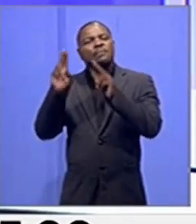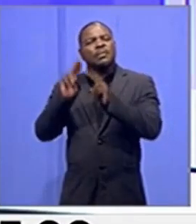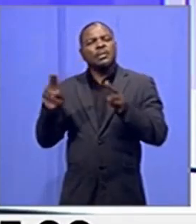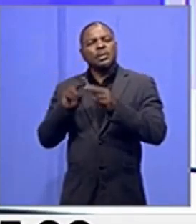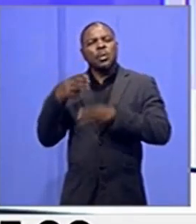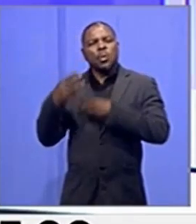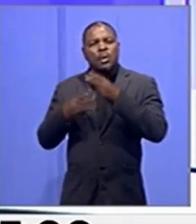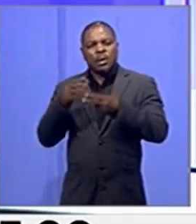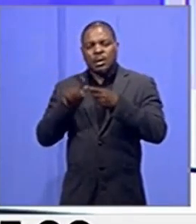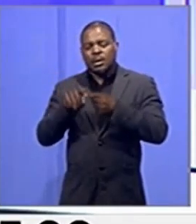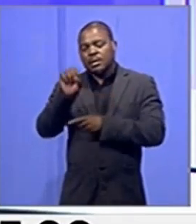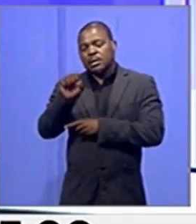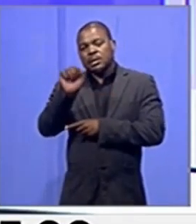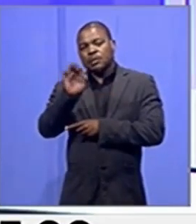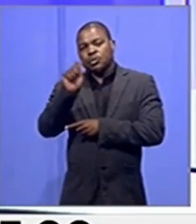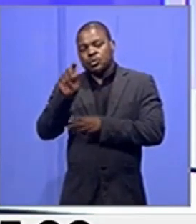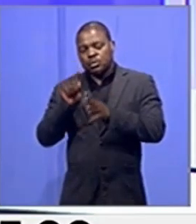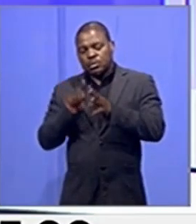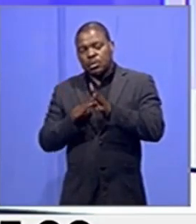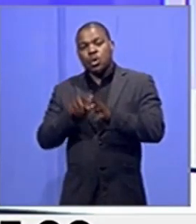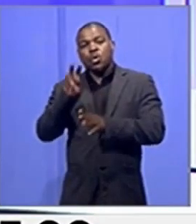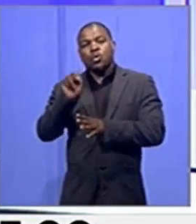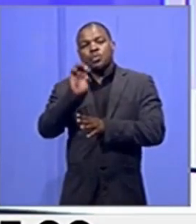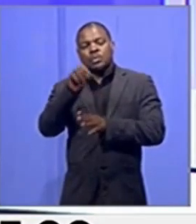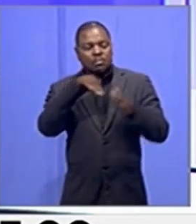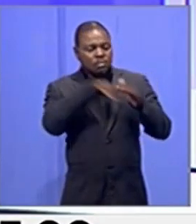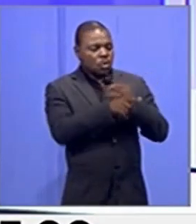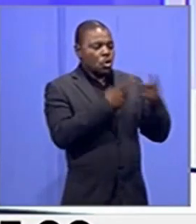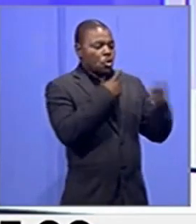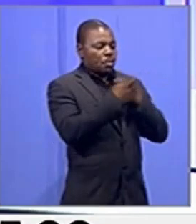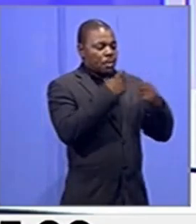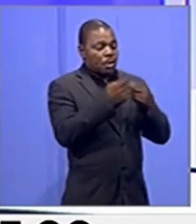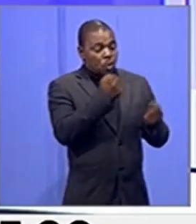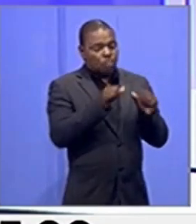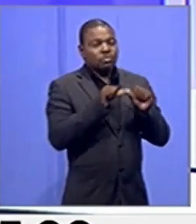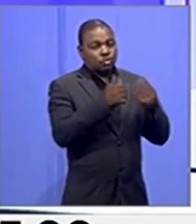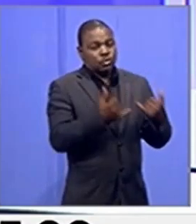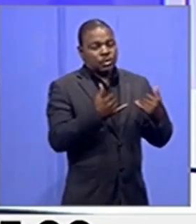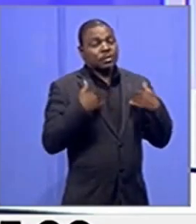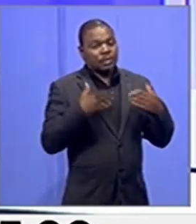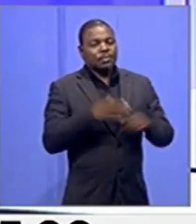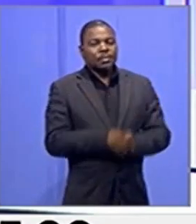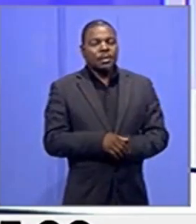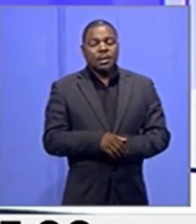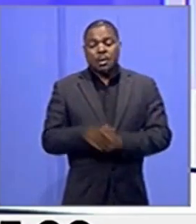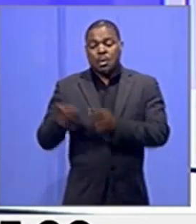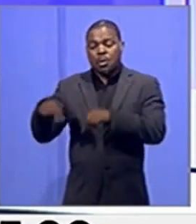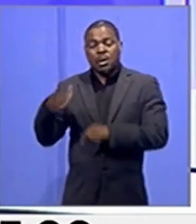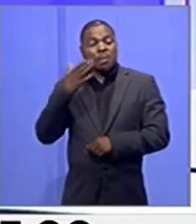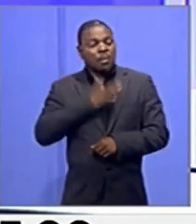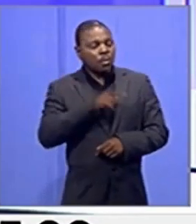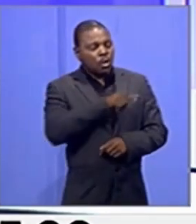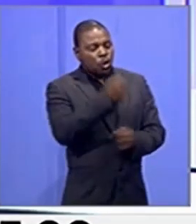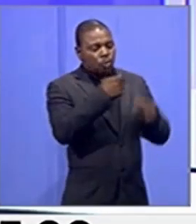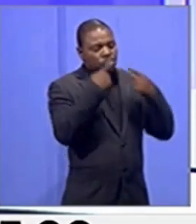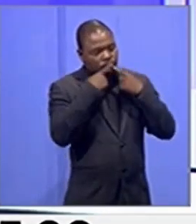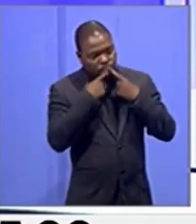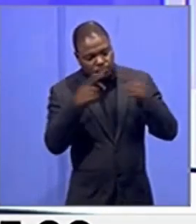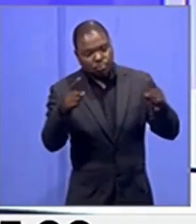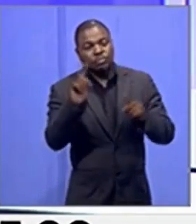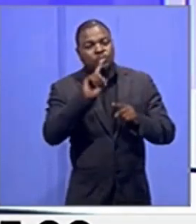Federation ya mekgatlho ya bašomi ya SAFT le NUMSA di thomile le gono. Di nyaka gore kgorotsheko e ntšhe taelo e